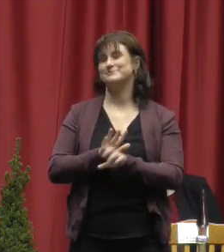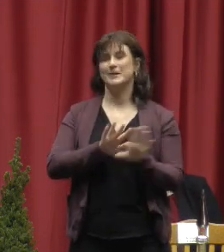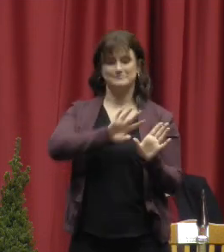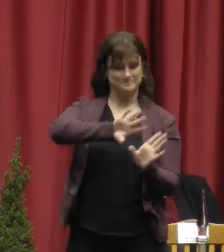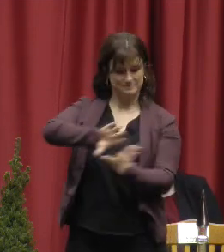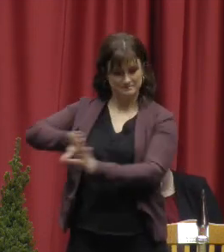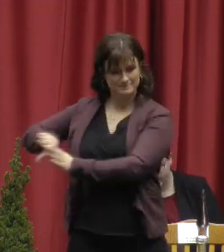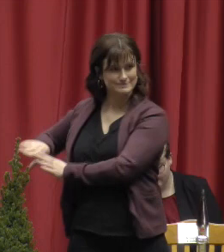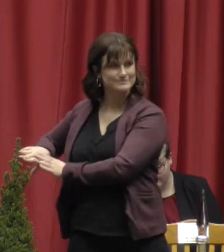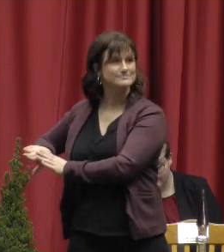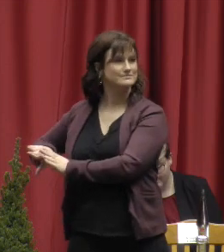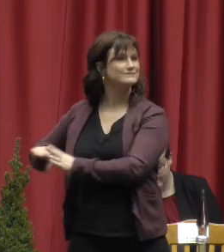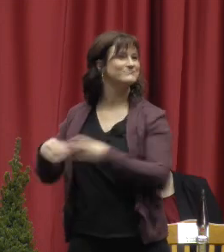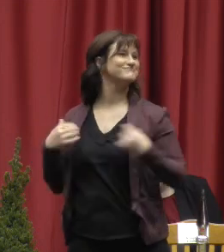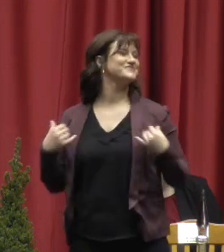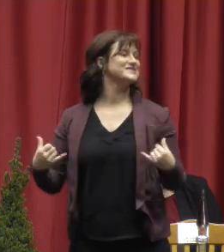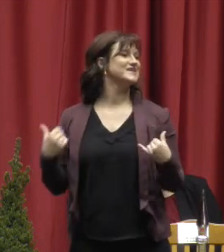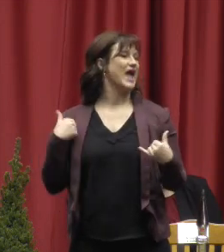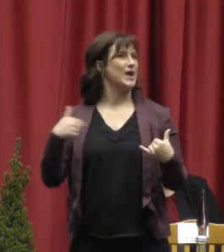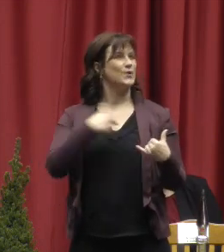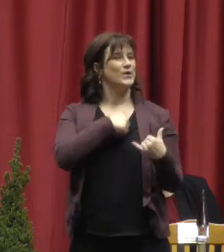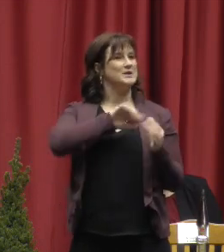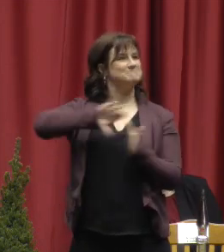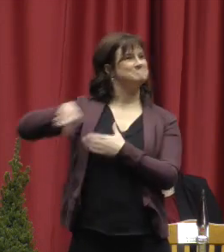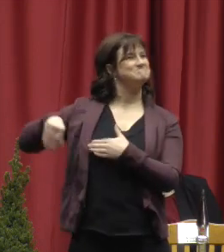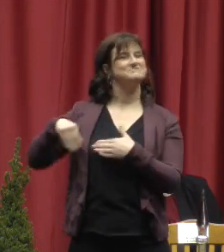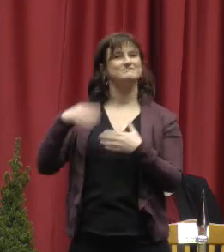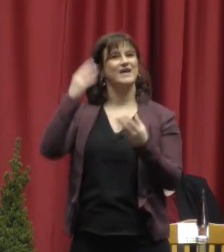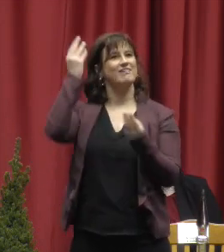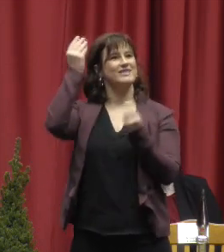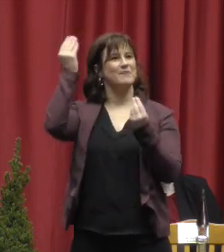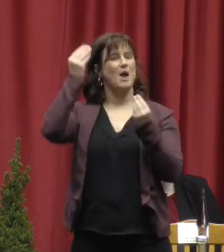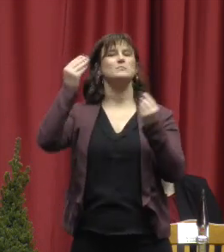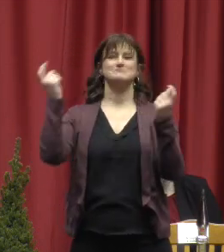we forget the difficulties for a moment and simply